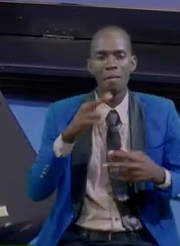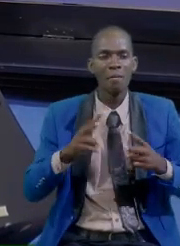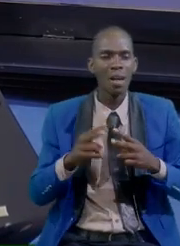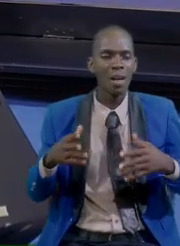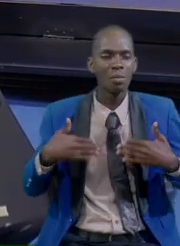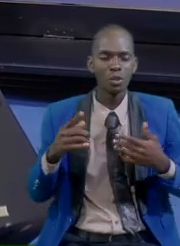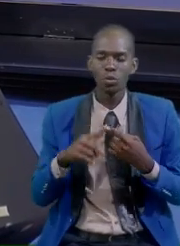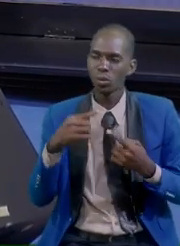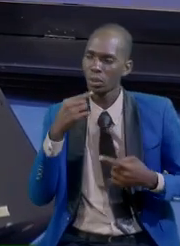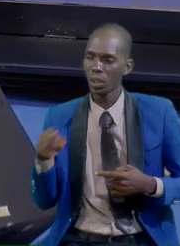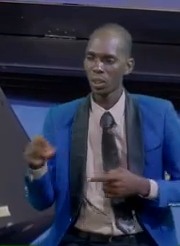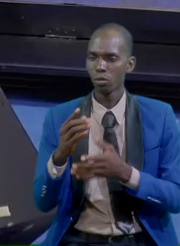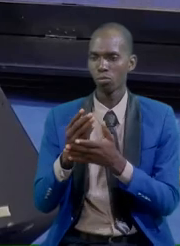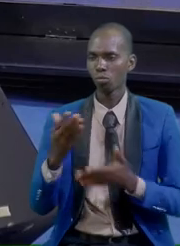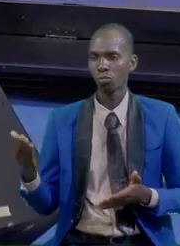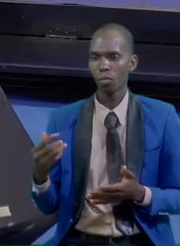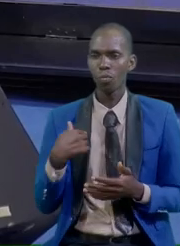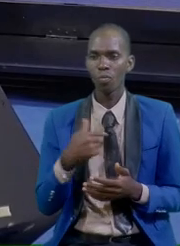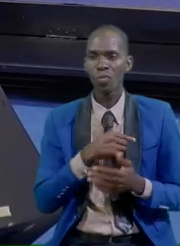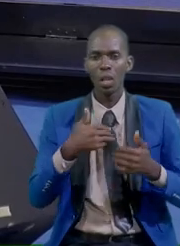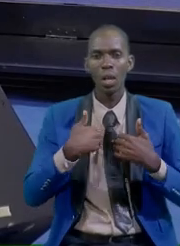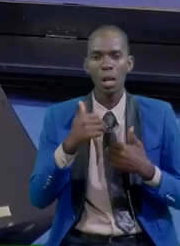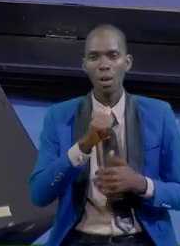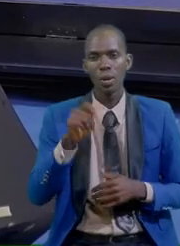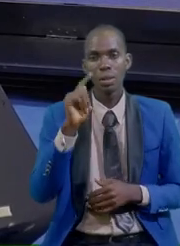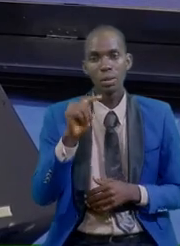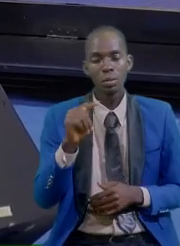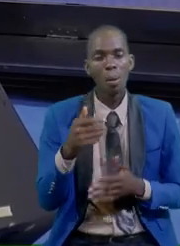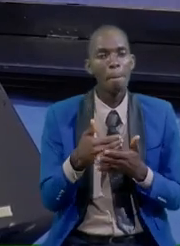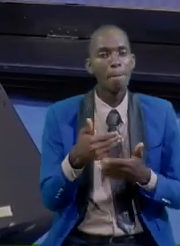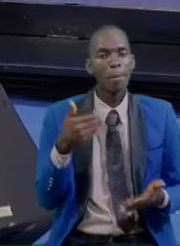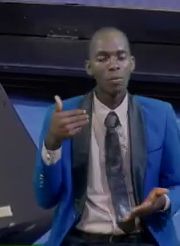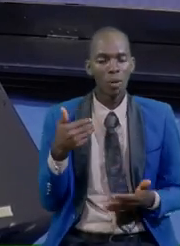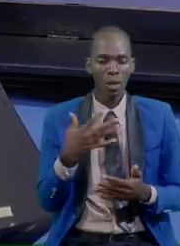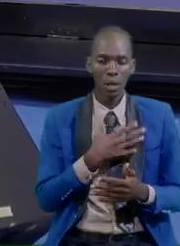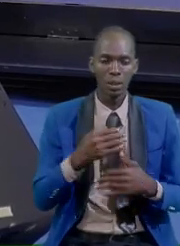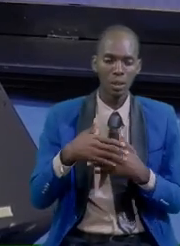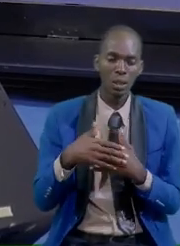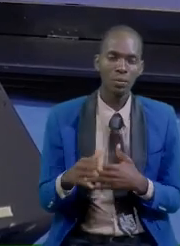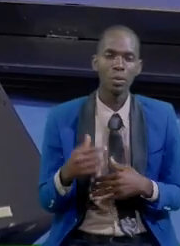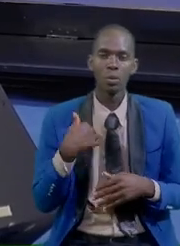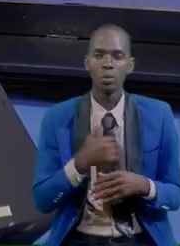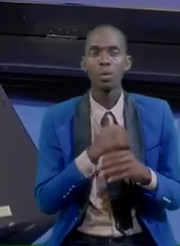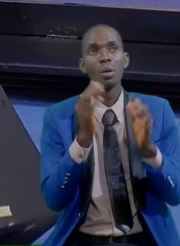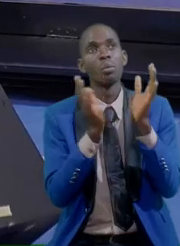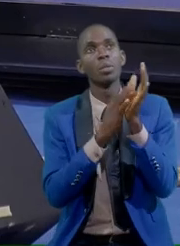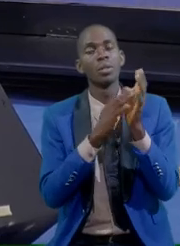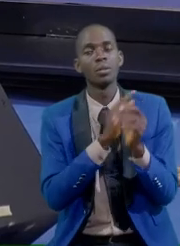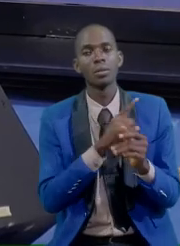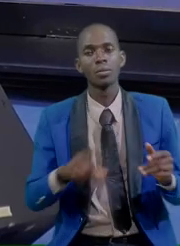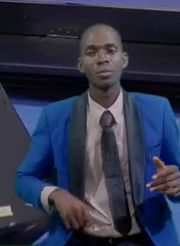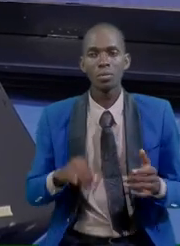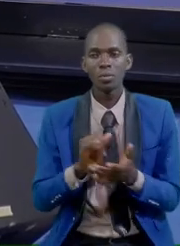happy we have a testimony to give before, during, and after. We praise the Lord. That's why Paul and